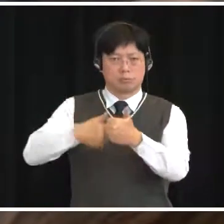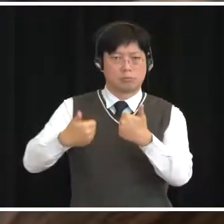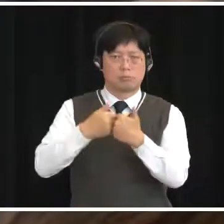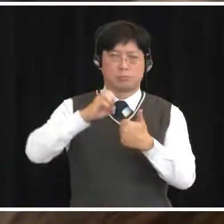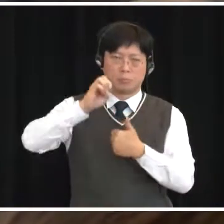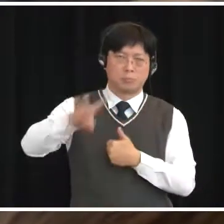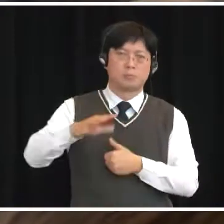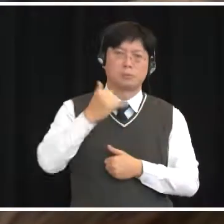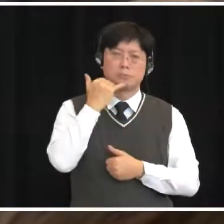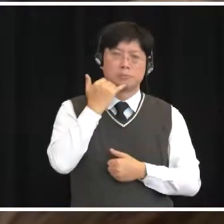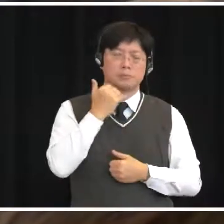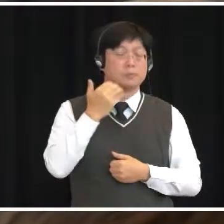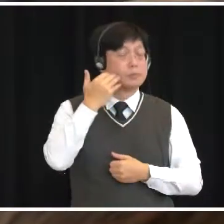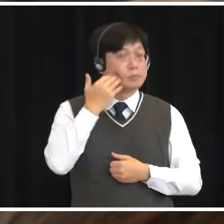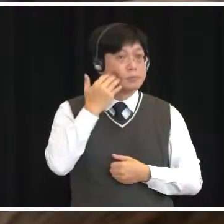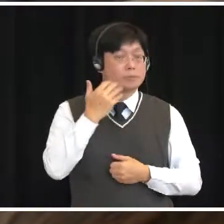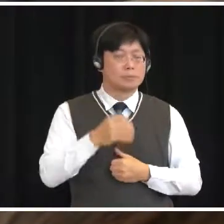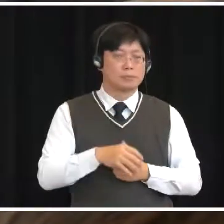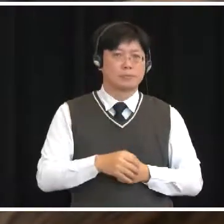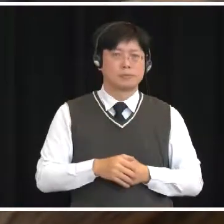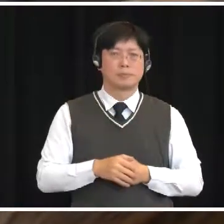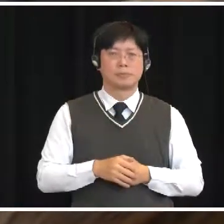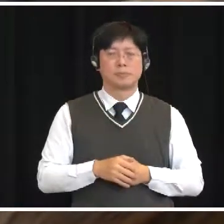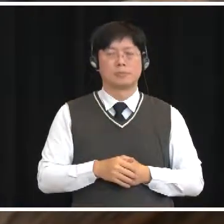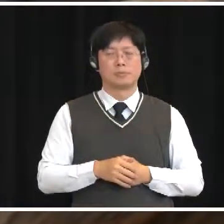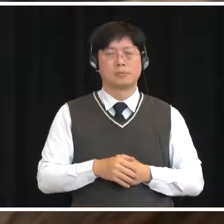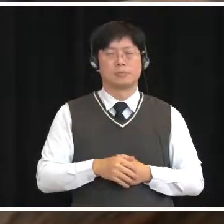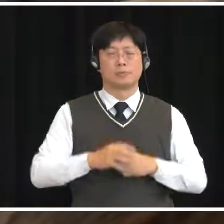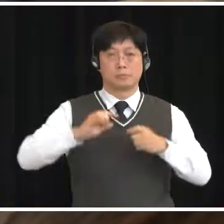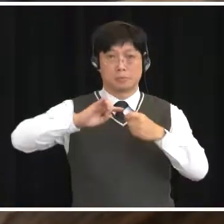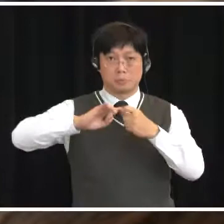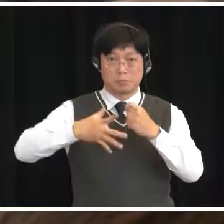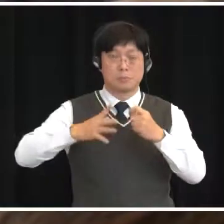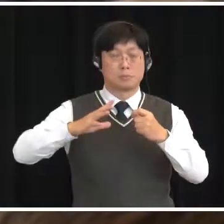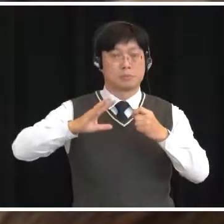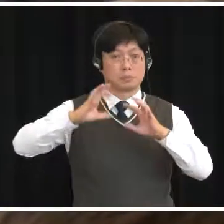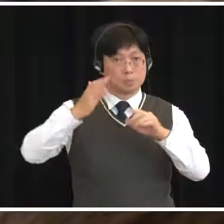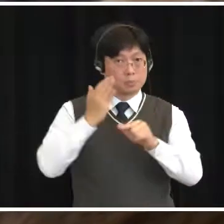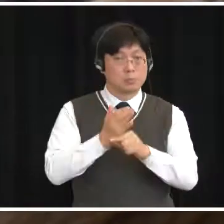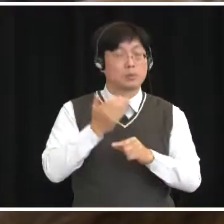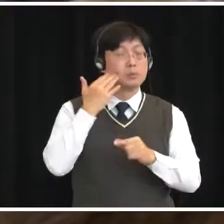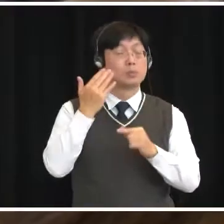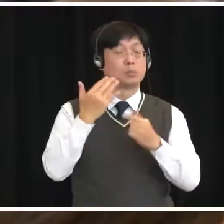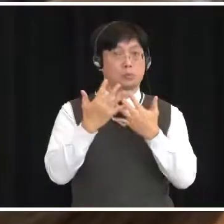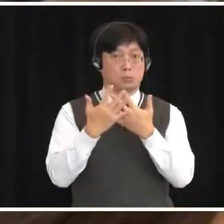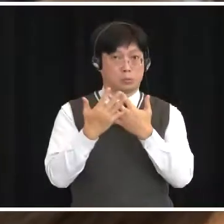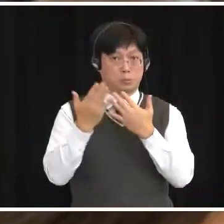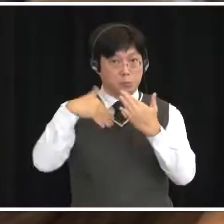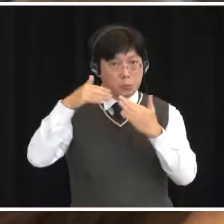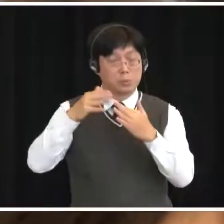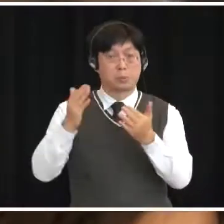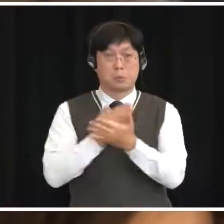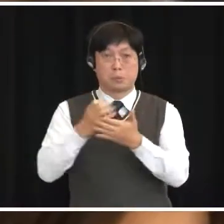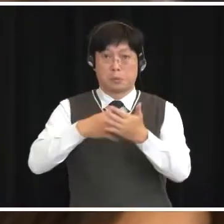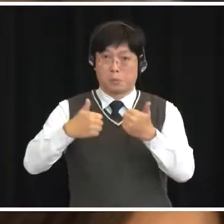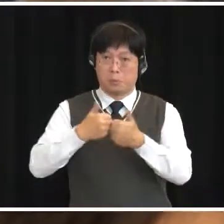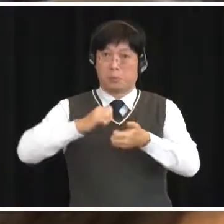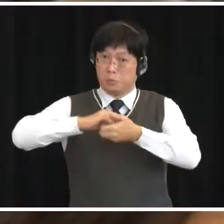So students can submit such a complaint to the review committee in the school.